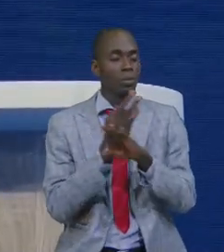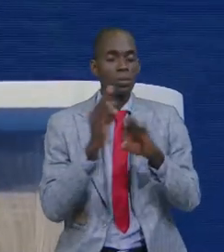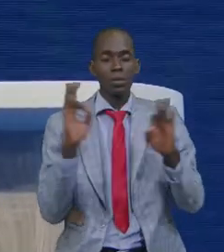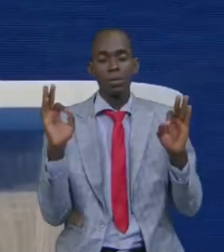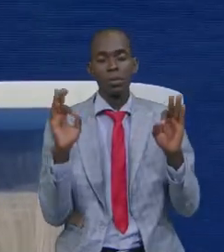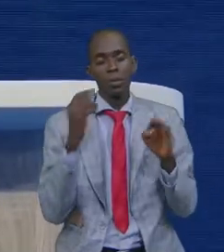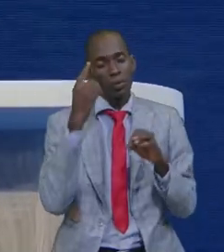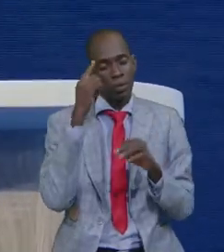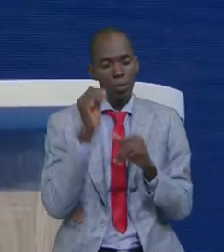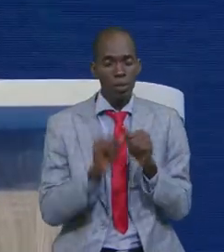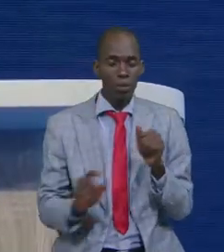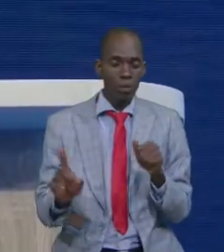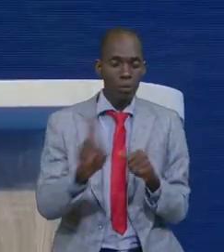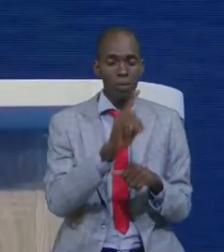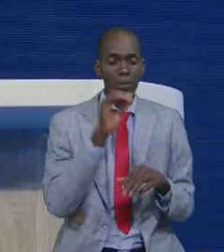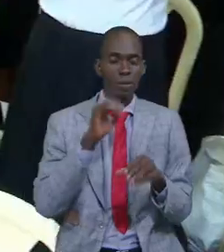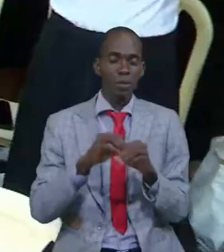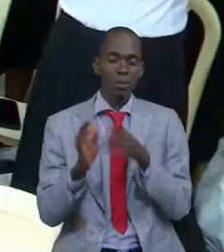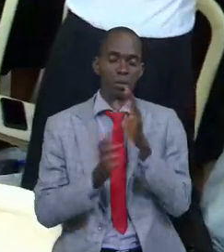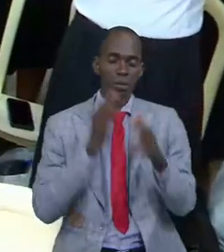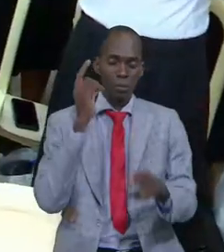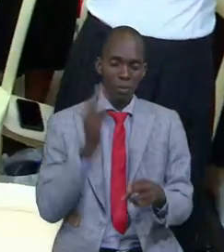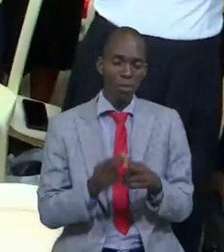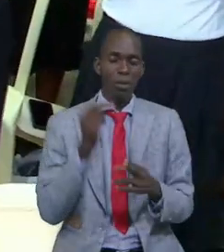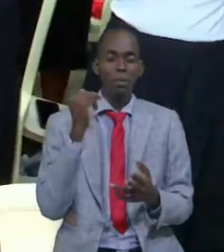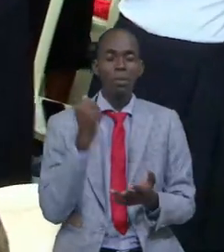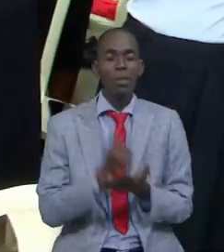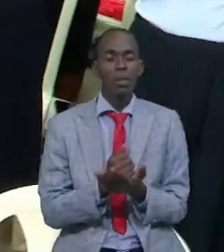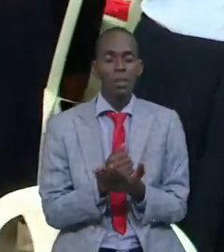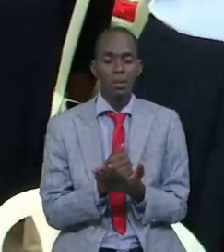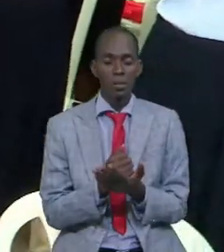emancipation for everyone in Jesus' name.